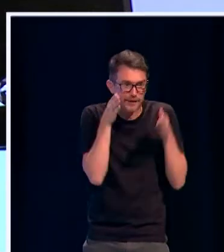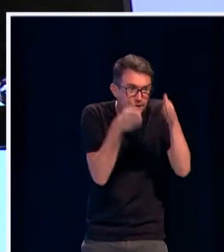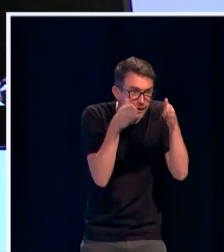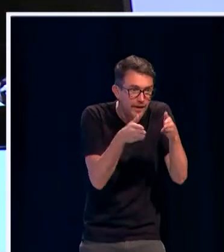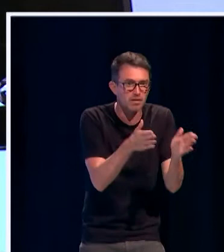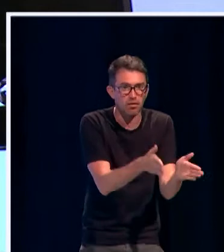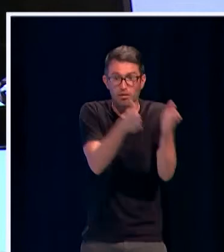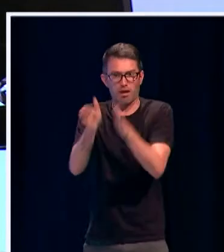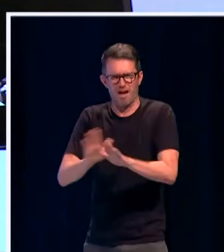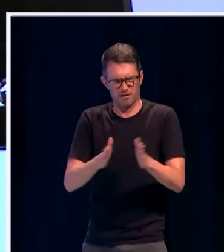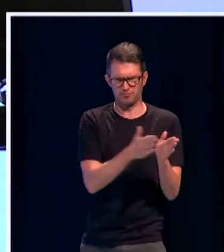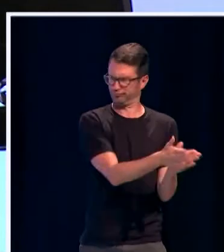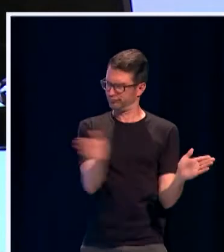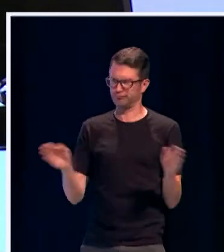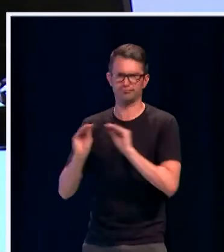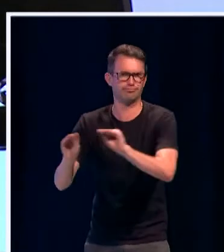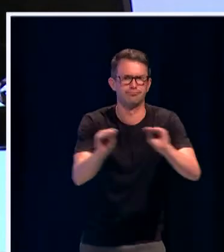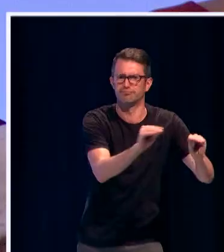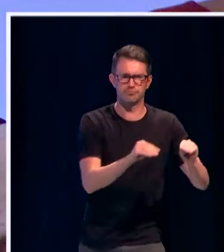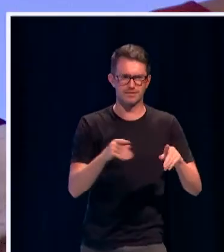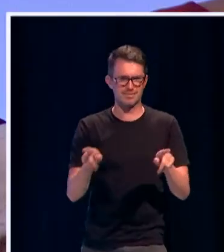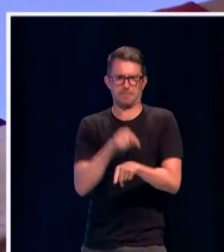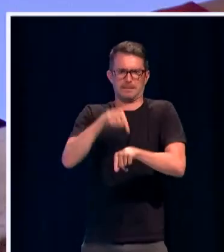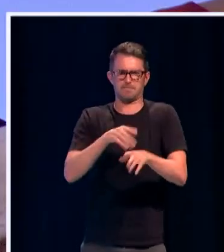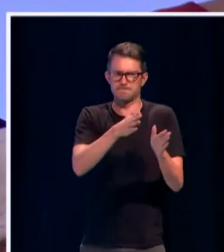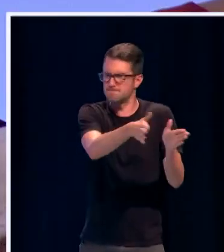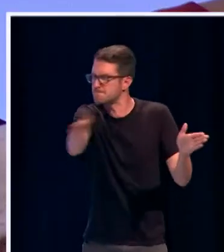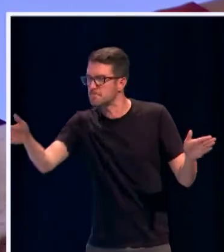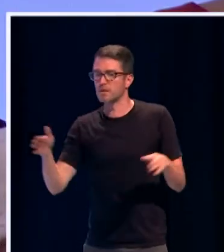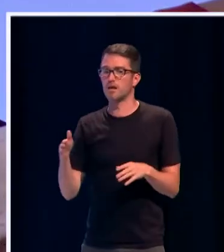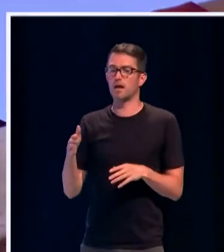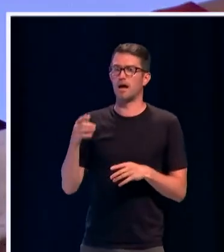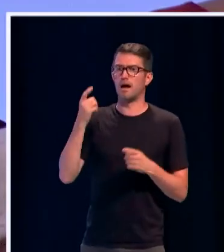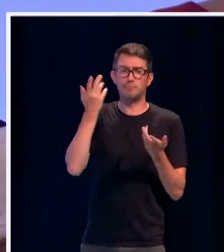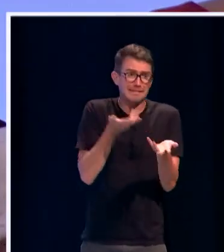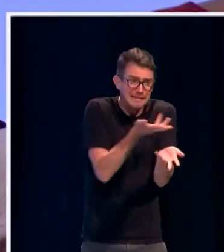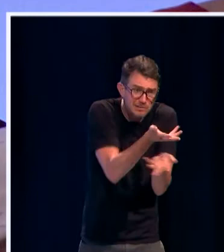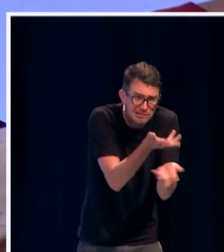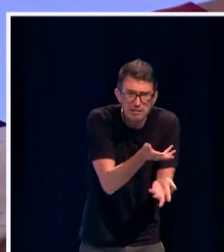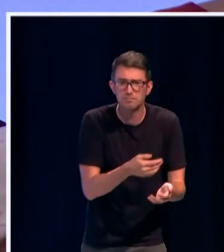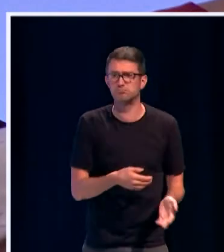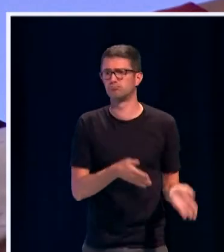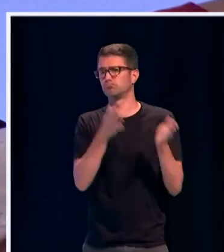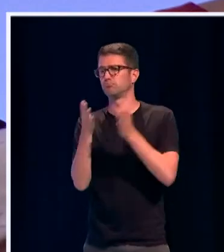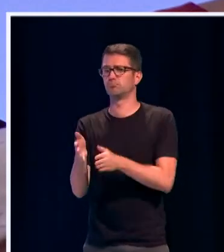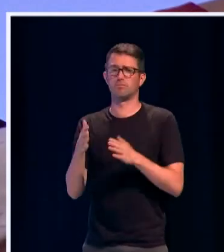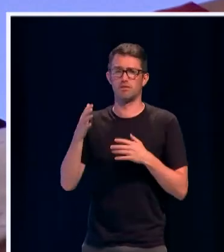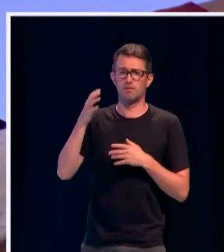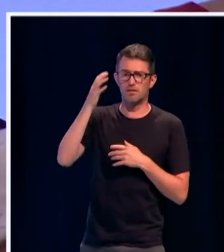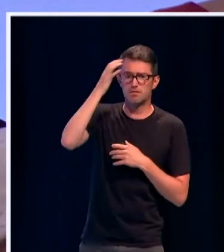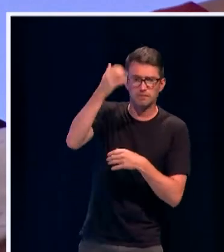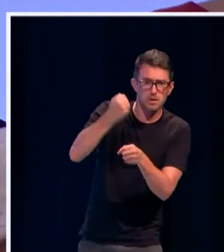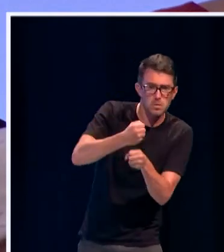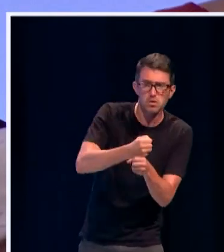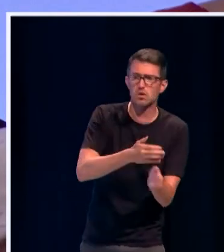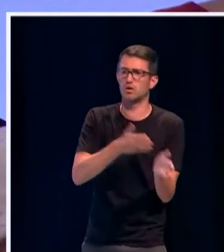then as peer counselors, actors of mainstreaming in local development, and